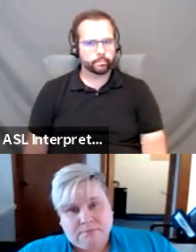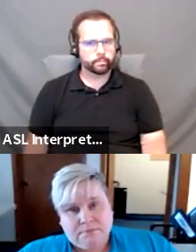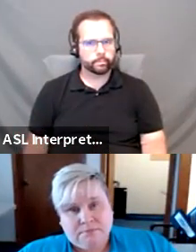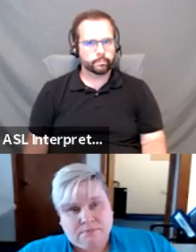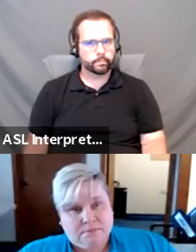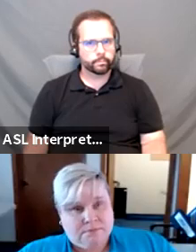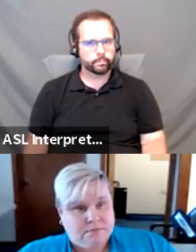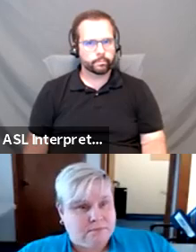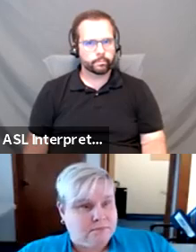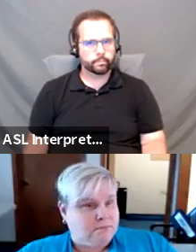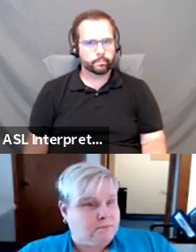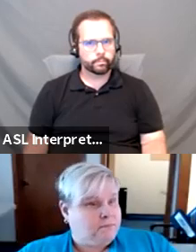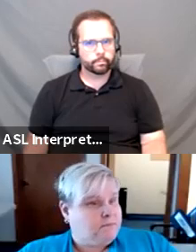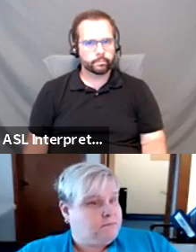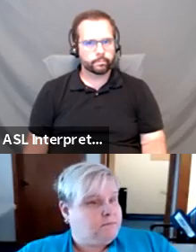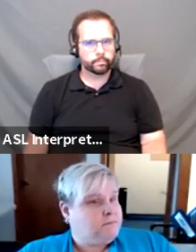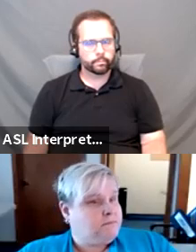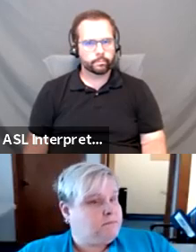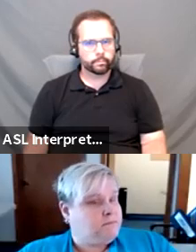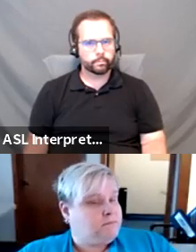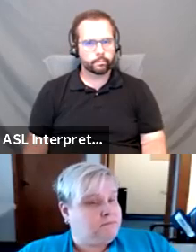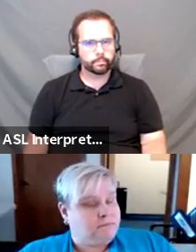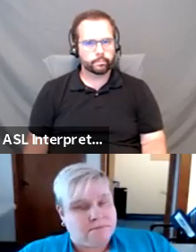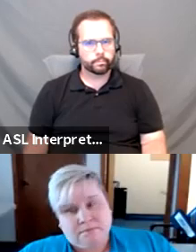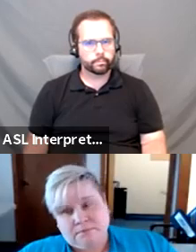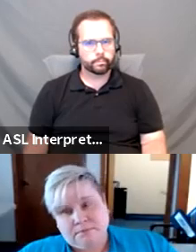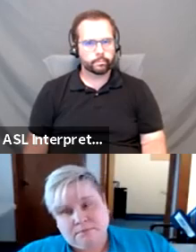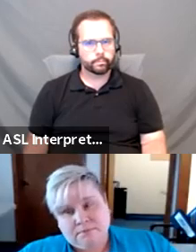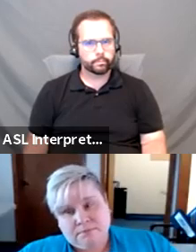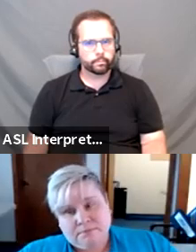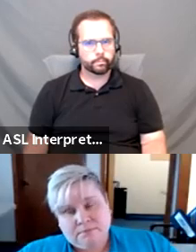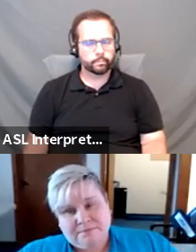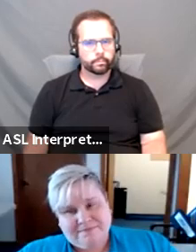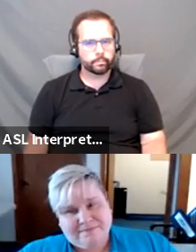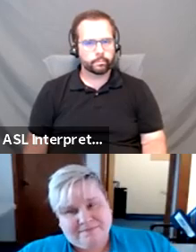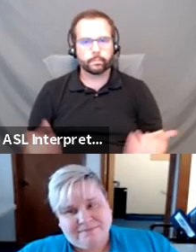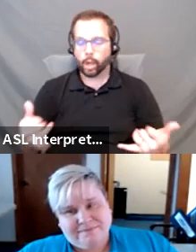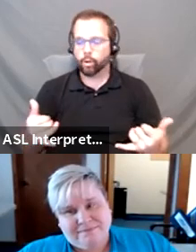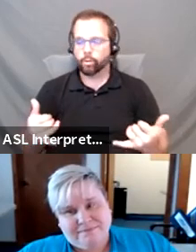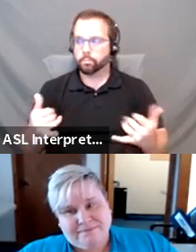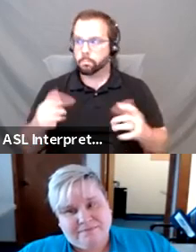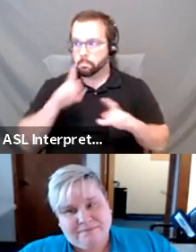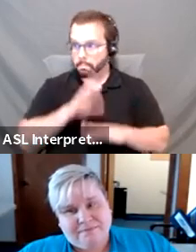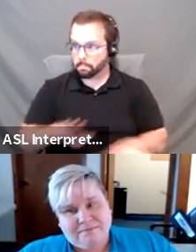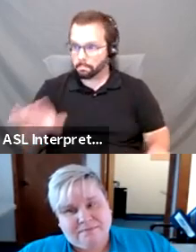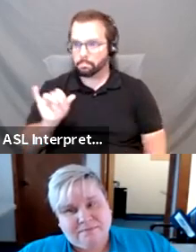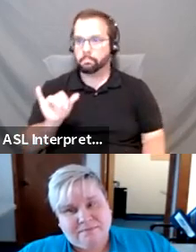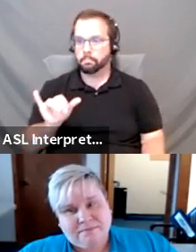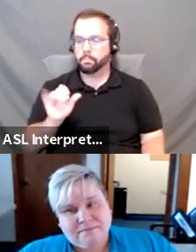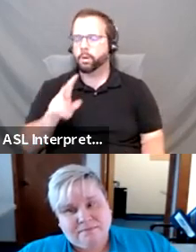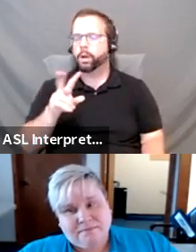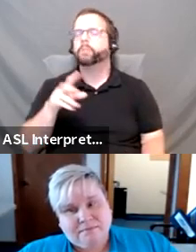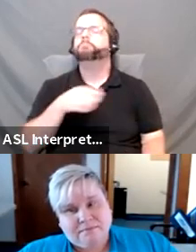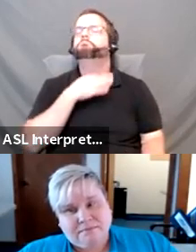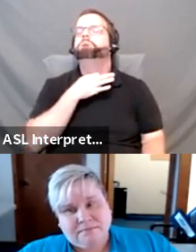All right. Well, then we're going to reverse the conversation. What walls have you run into?